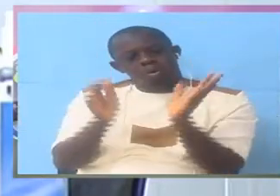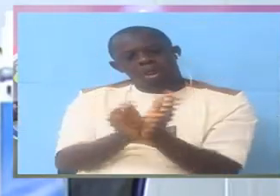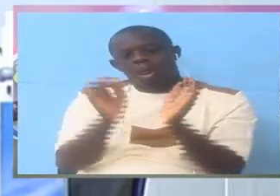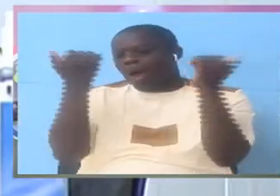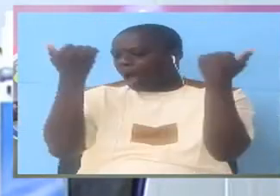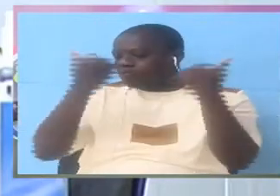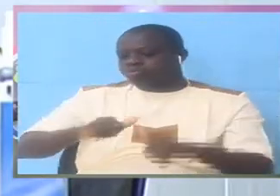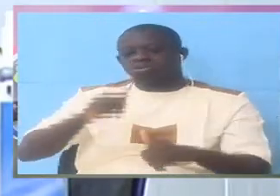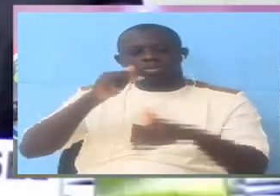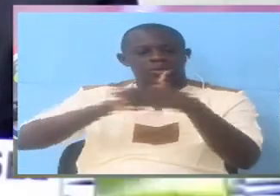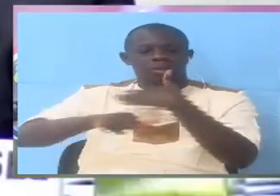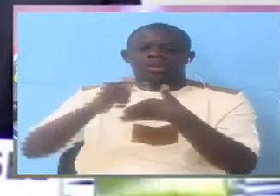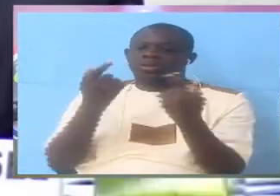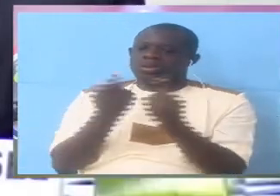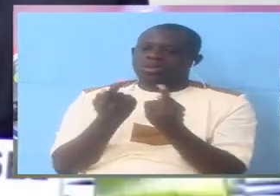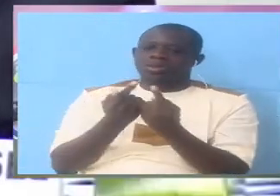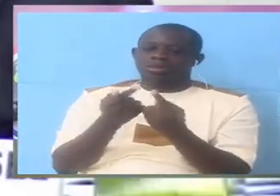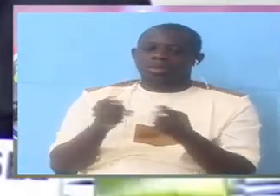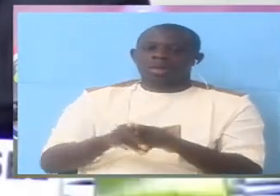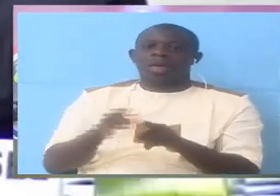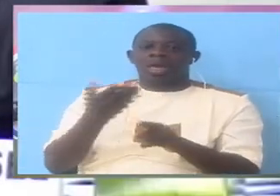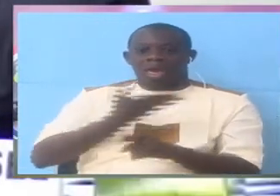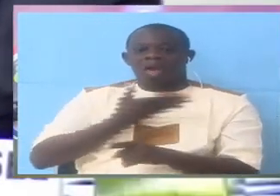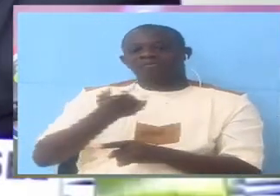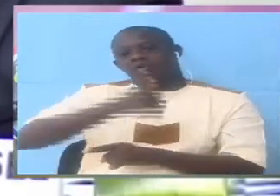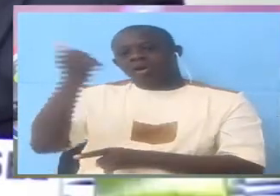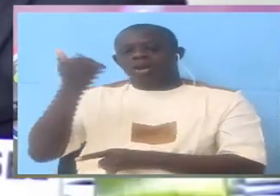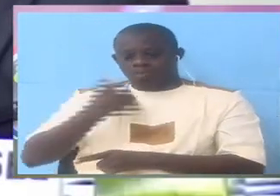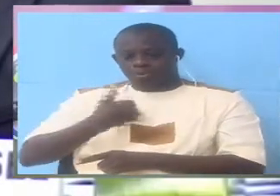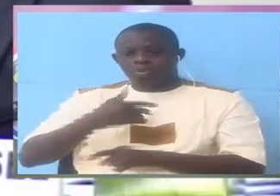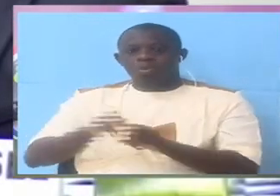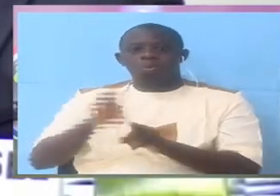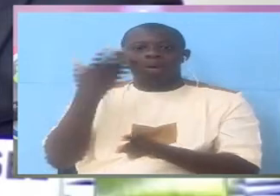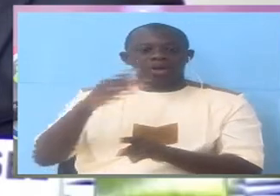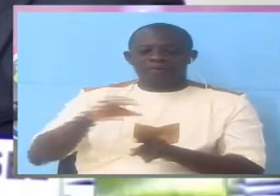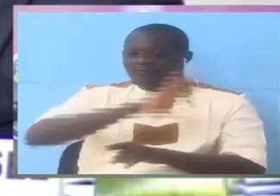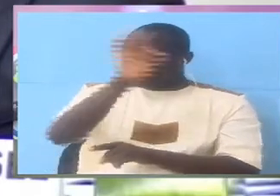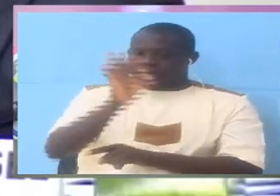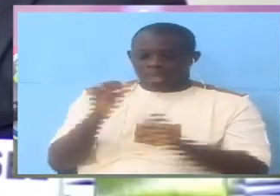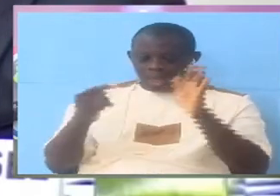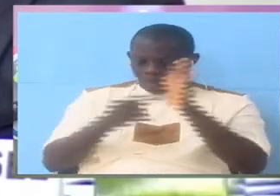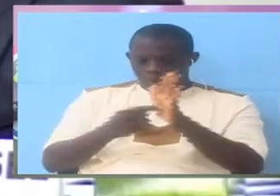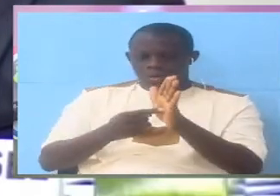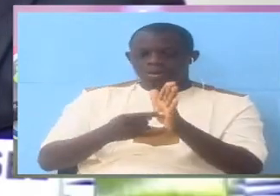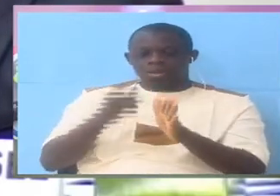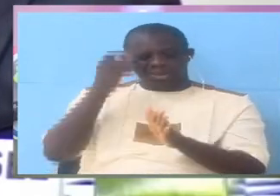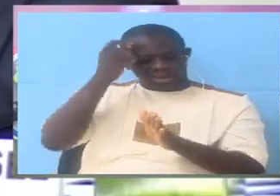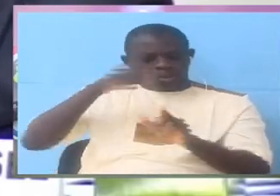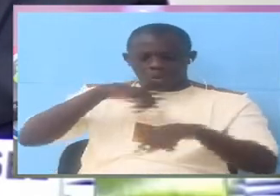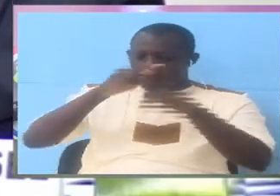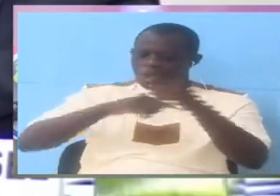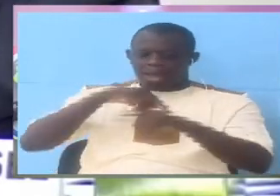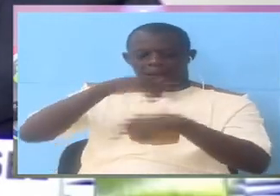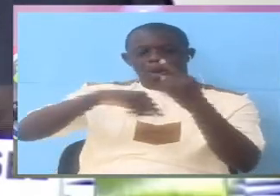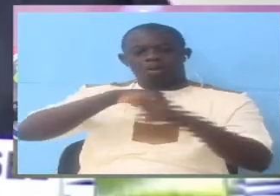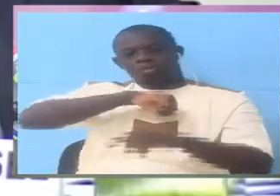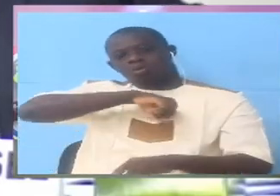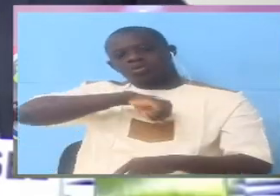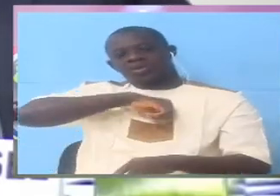people who, when it mattered, thought only about themselves and their families.